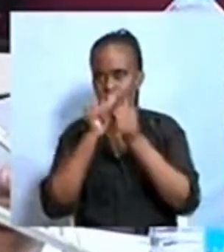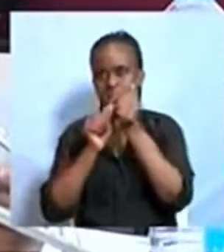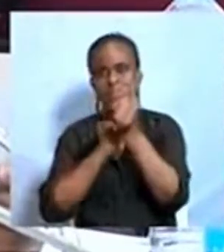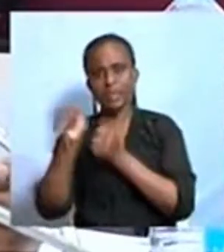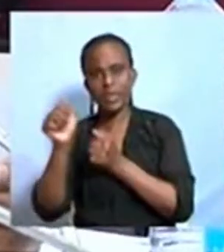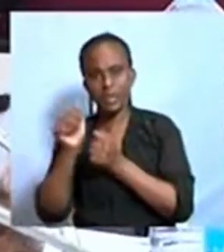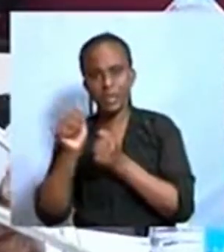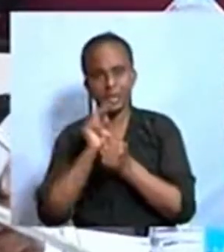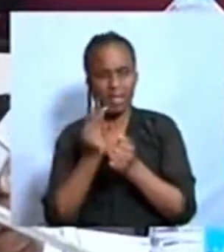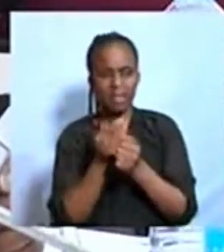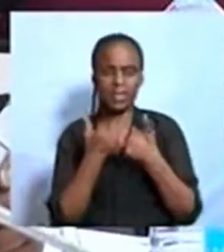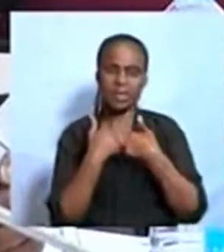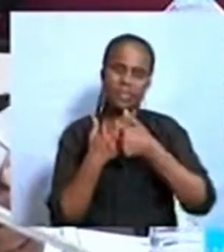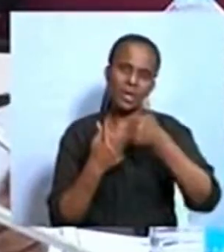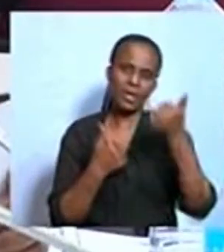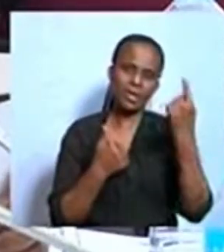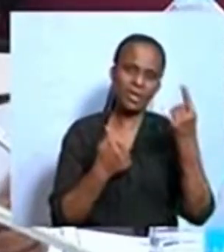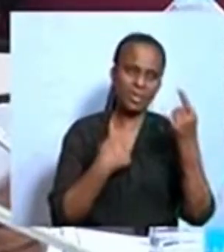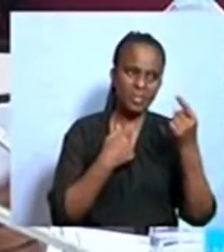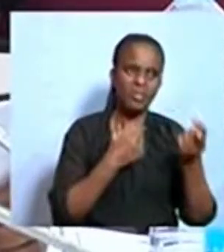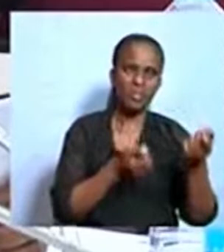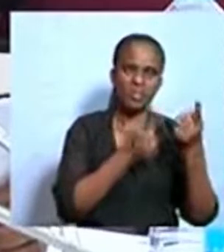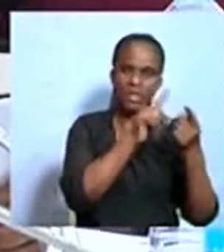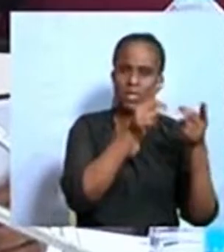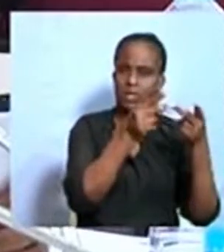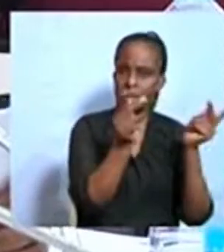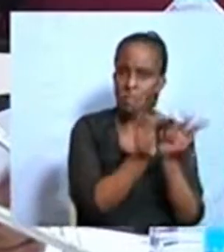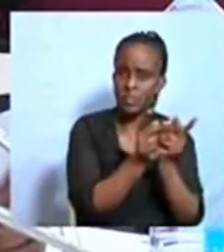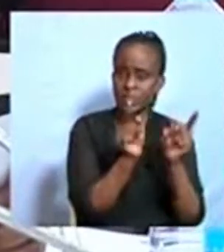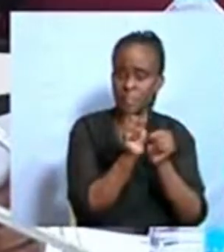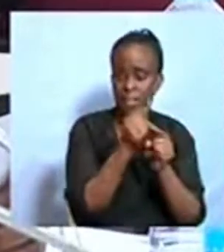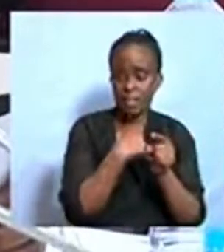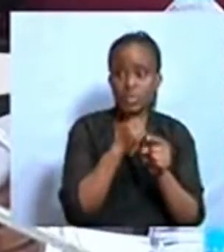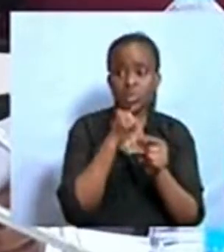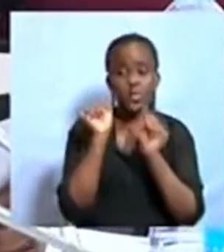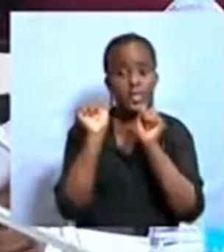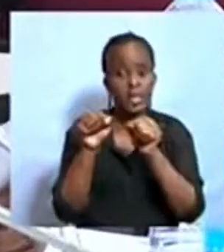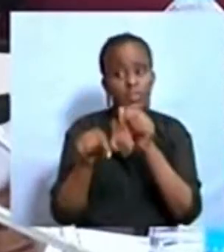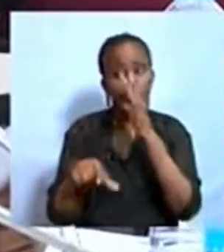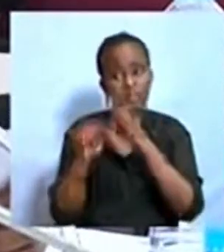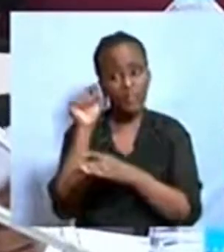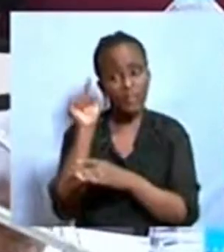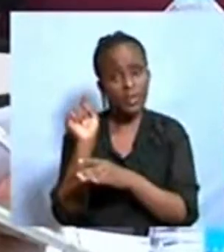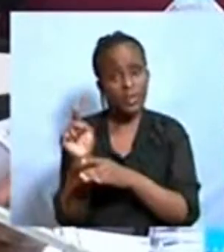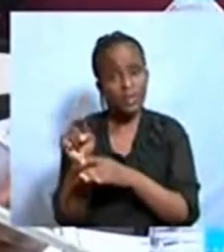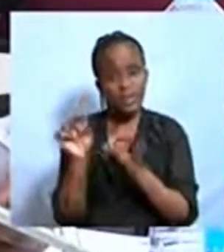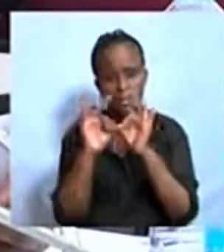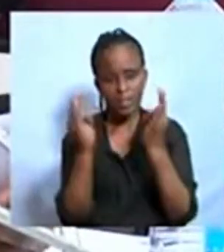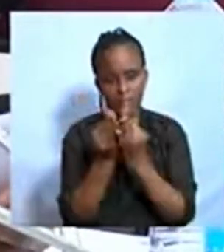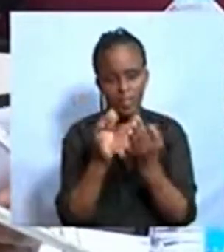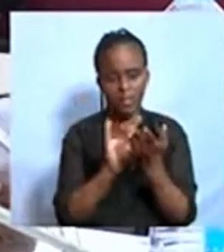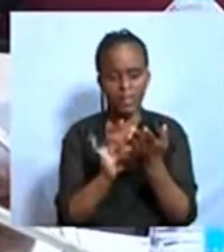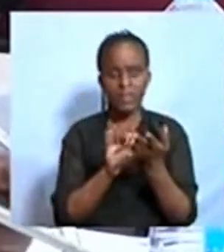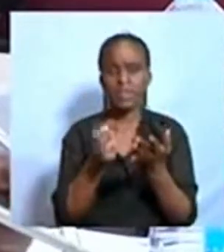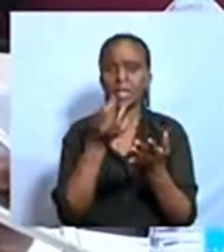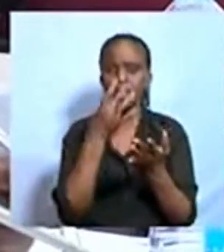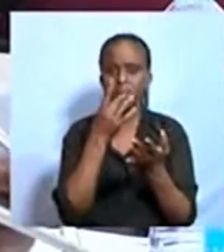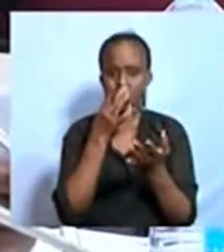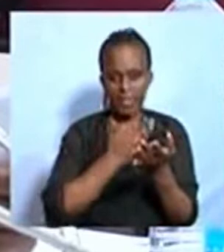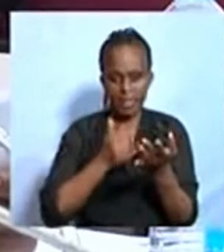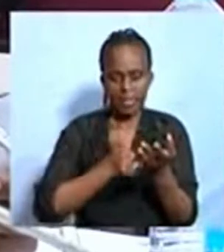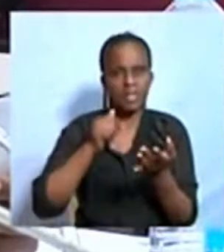then we've got another one that says, I went to this facility and I was just not able to find the kind of family planning that I